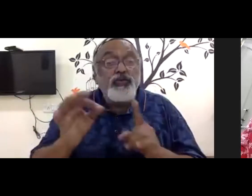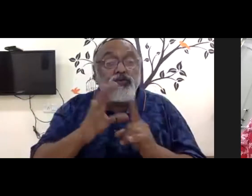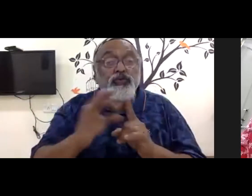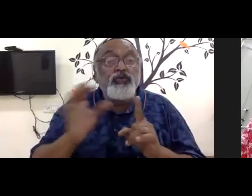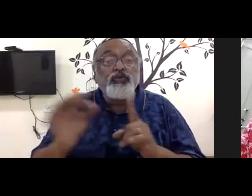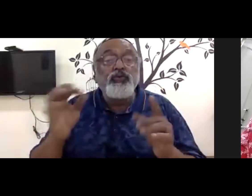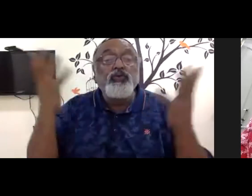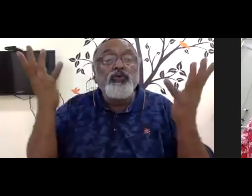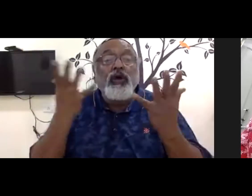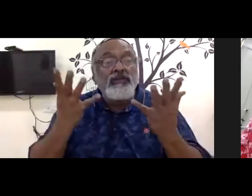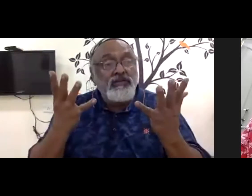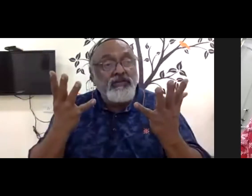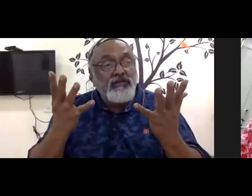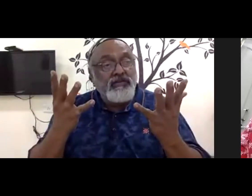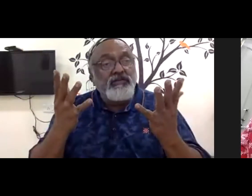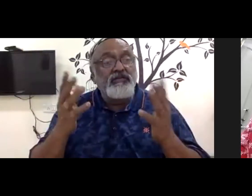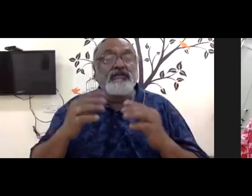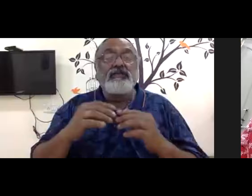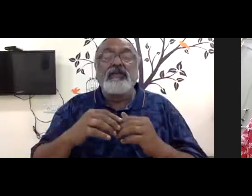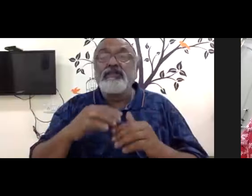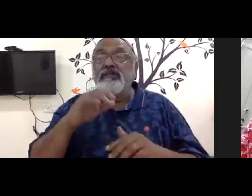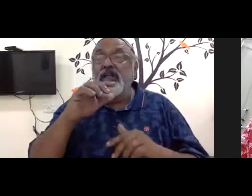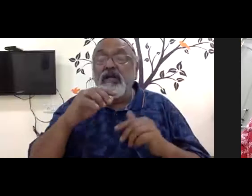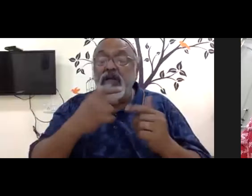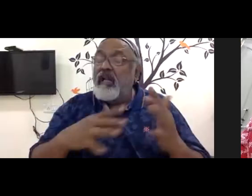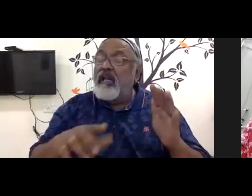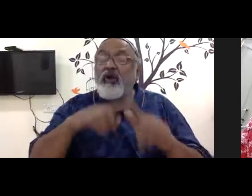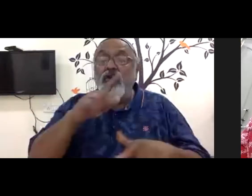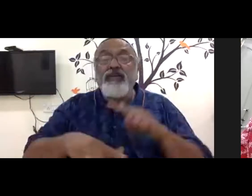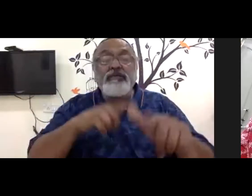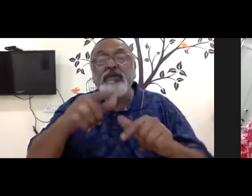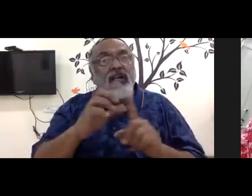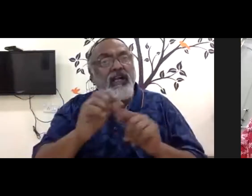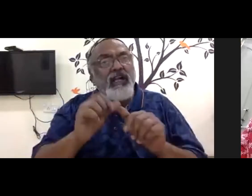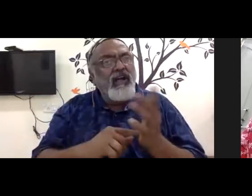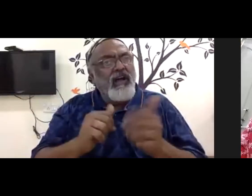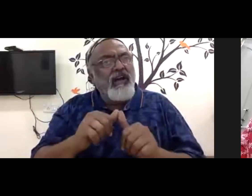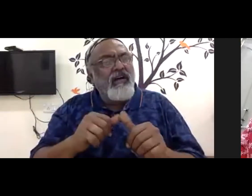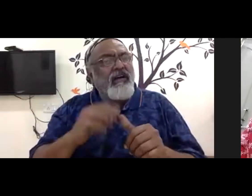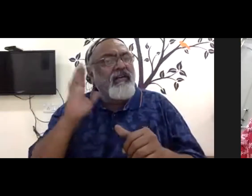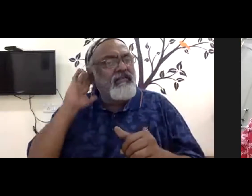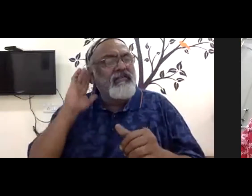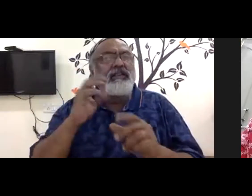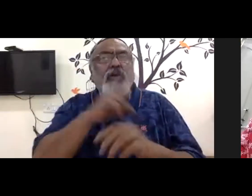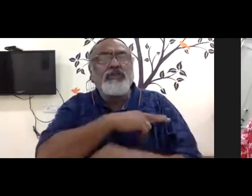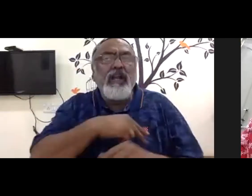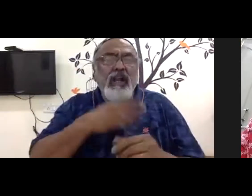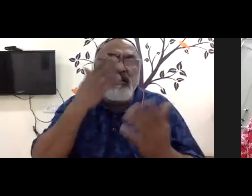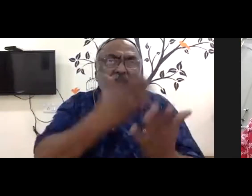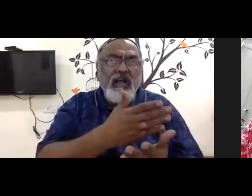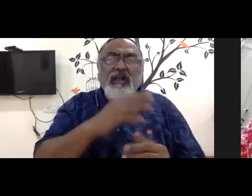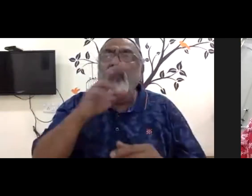all these conventions in India? Is there any data available that in such hospitals, in so